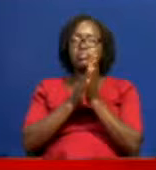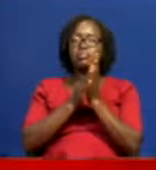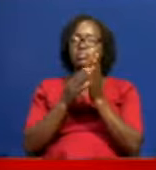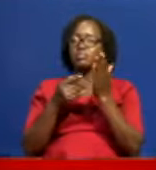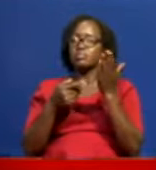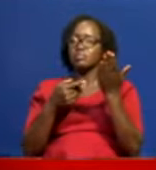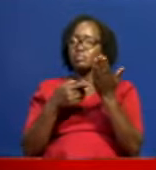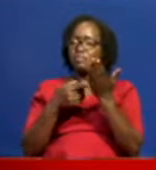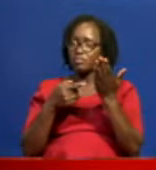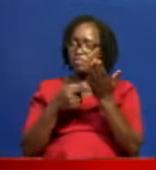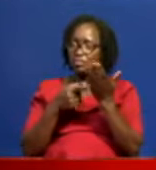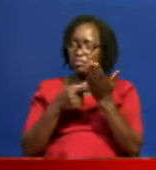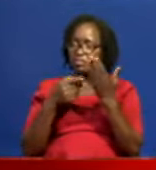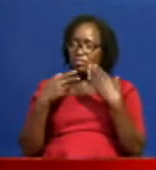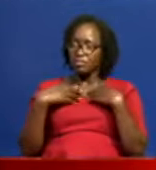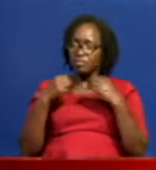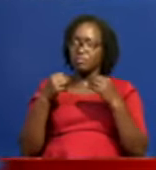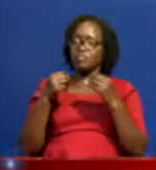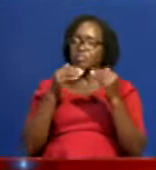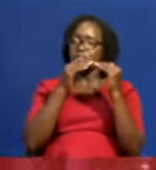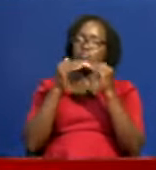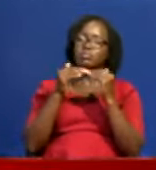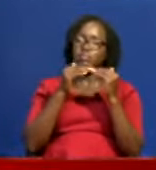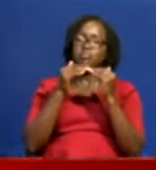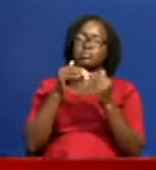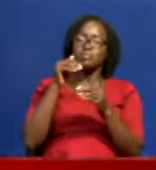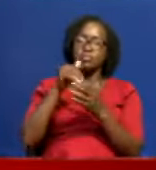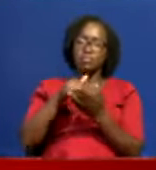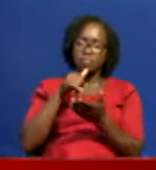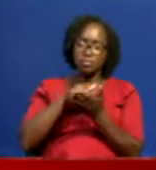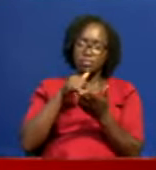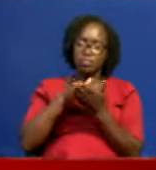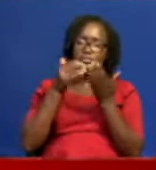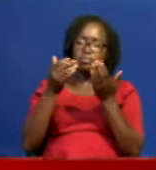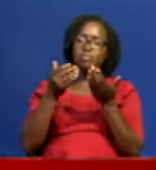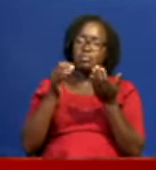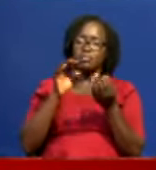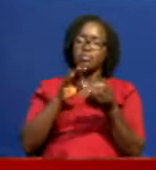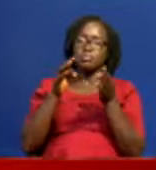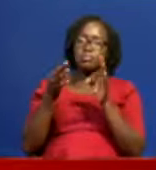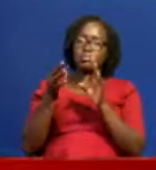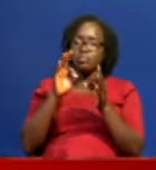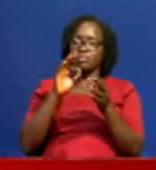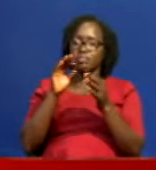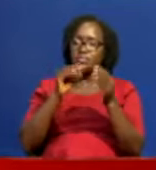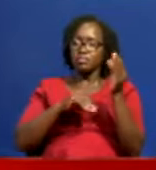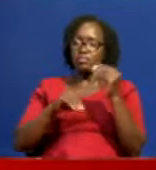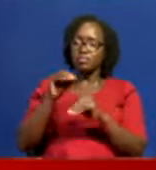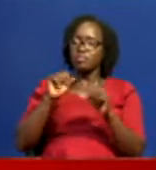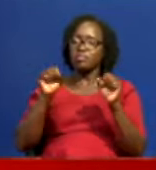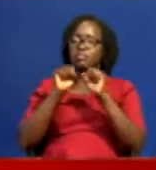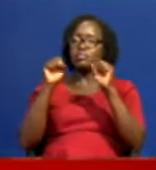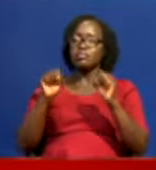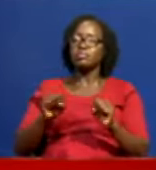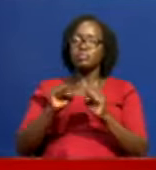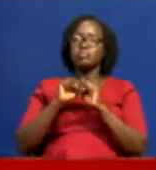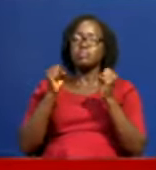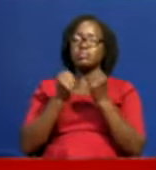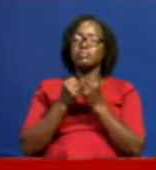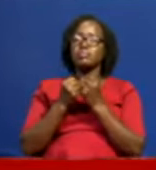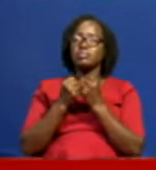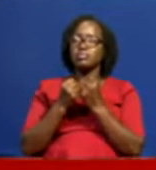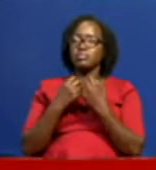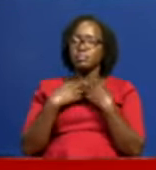health levels, emphasizing the need for a fair contribution system for social health